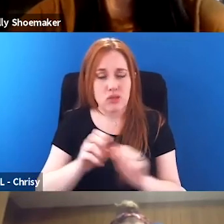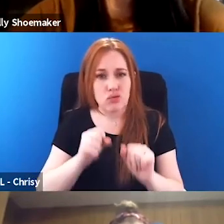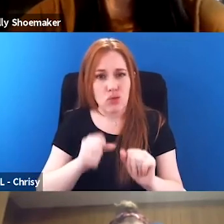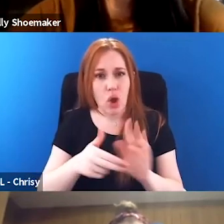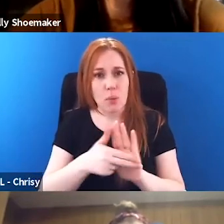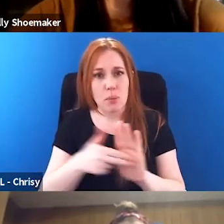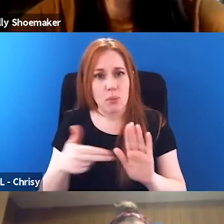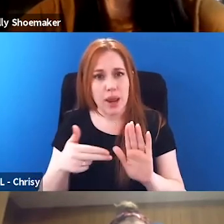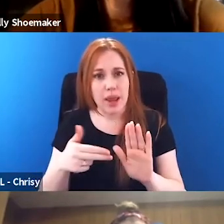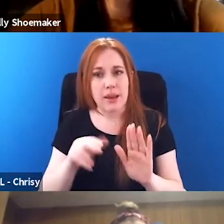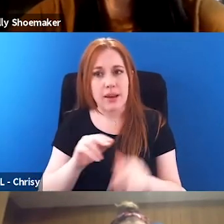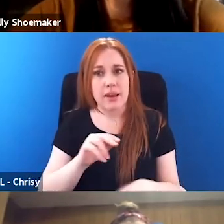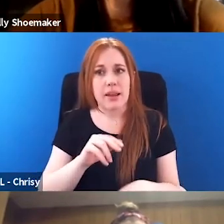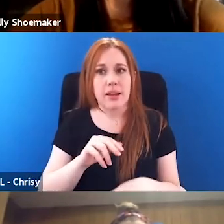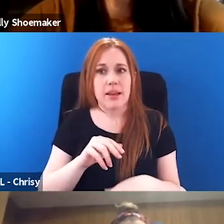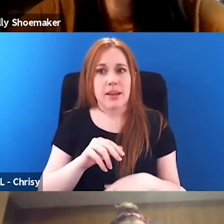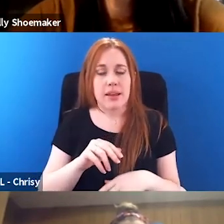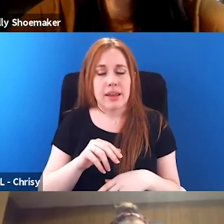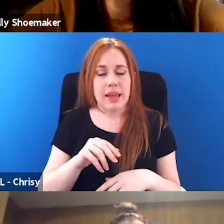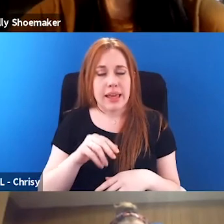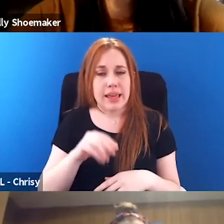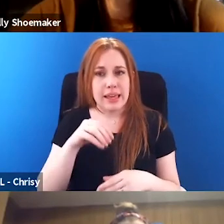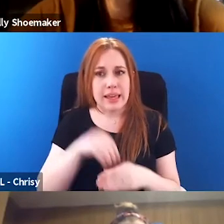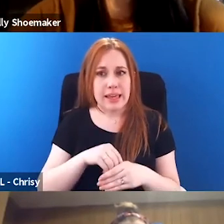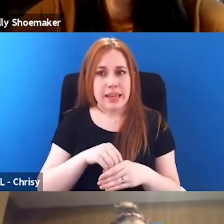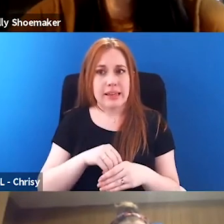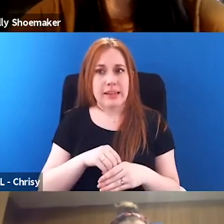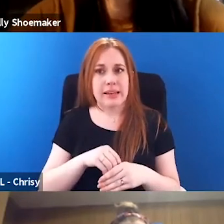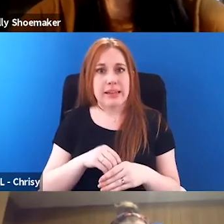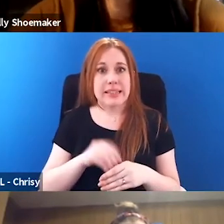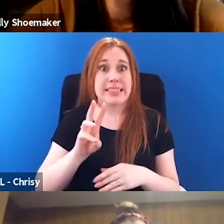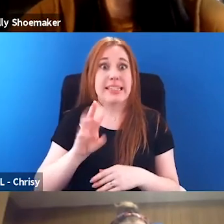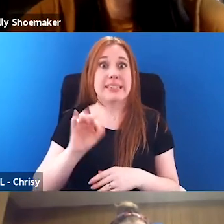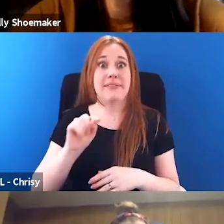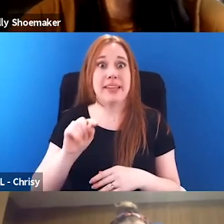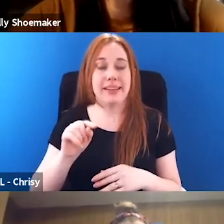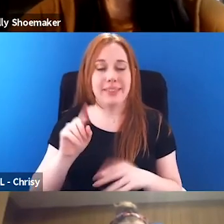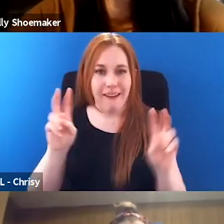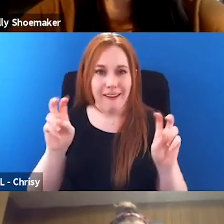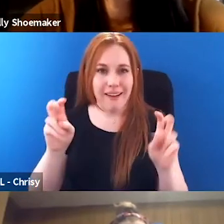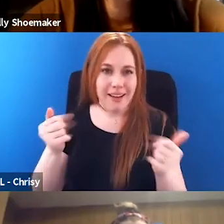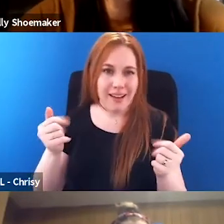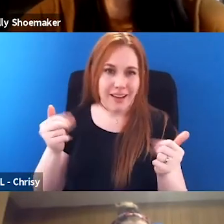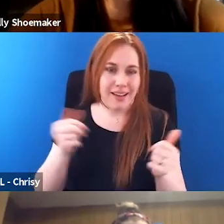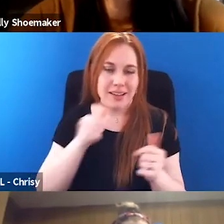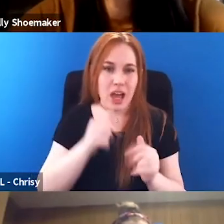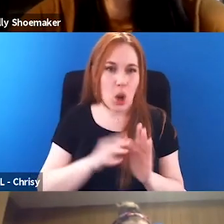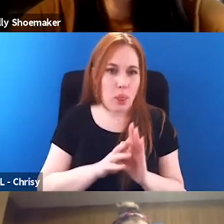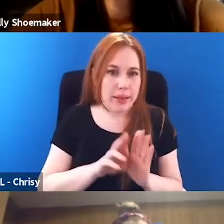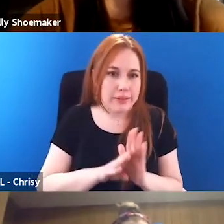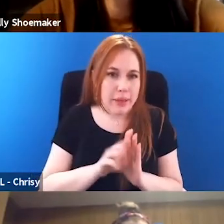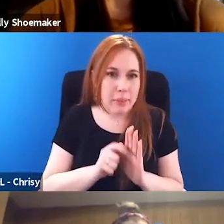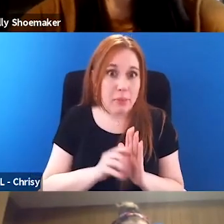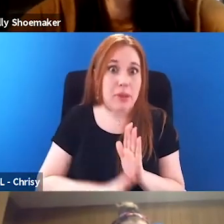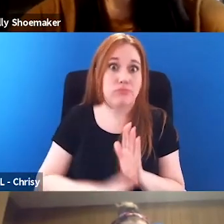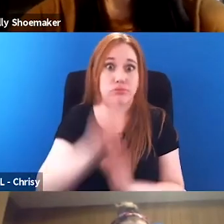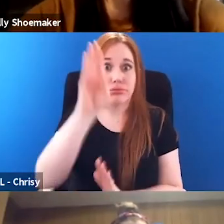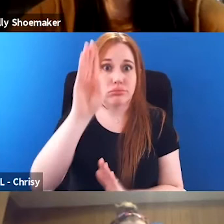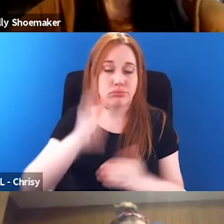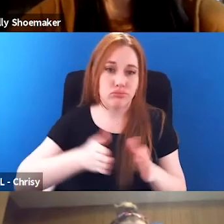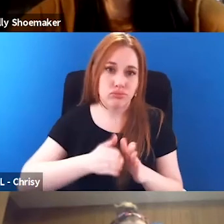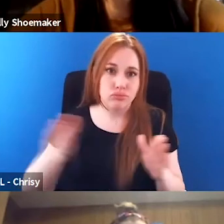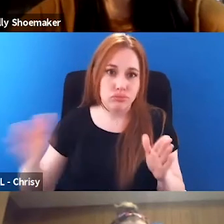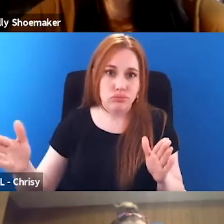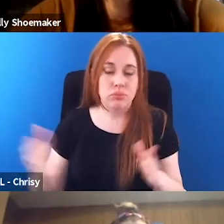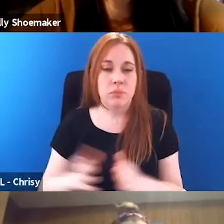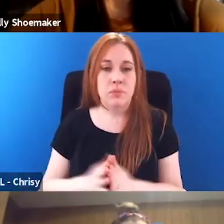just inches, but in today's social context, 6 feet away from us. So what we're talking about here is that, and what we talked about